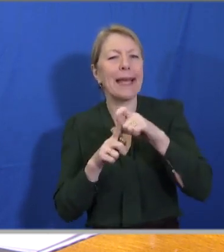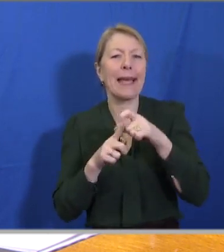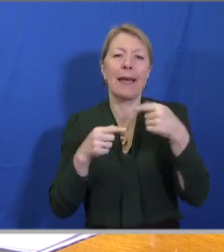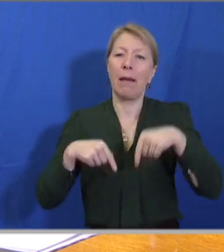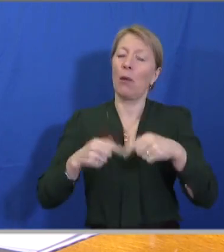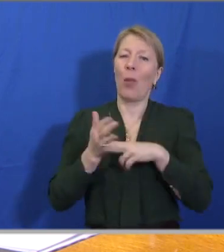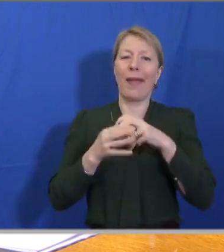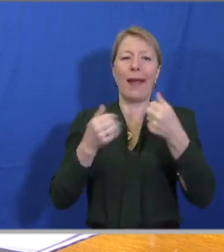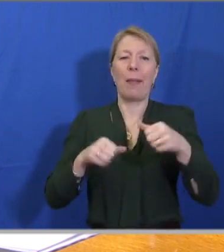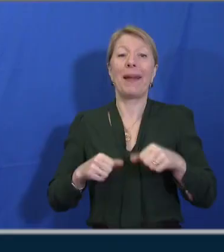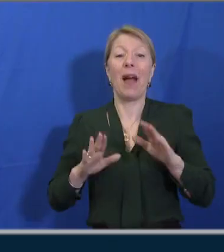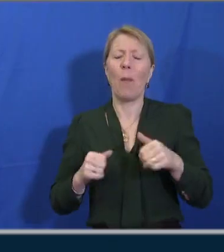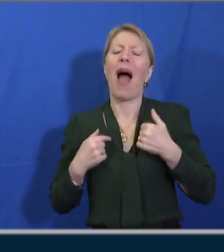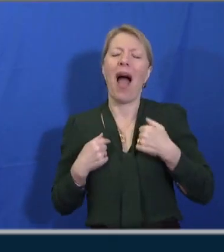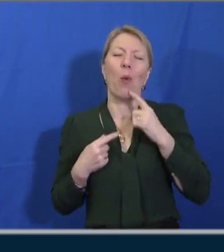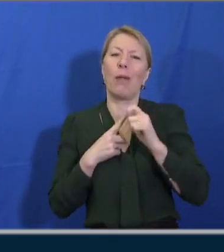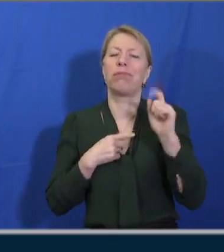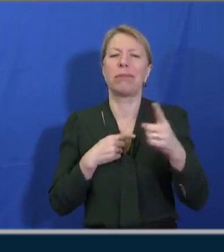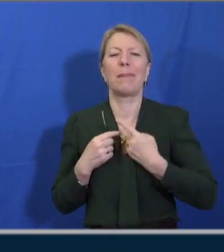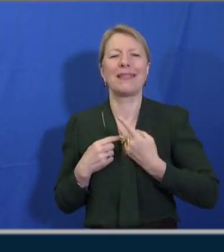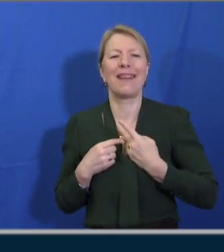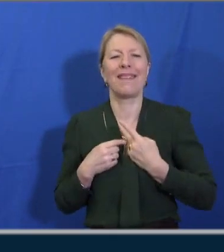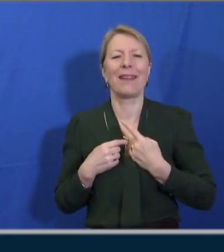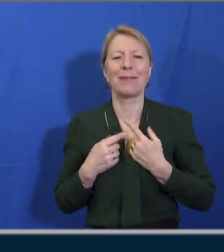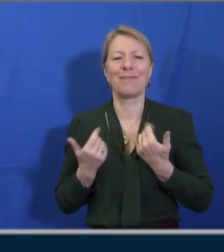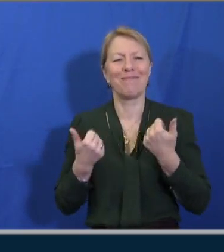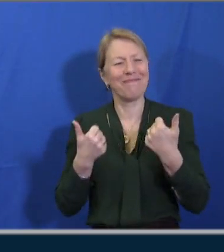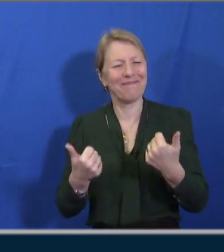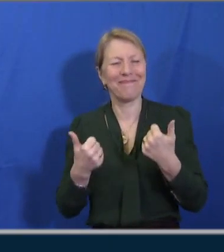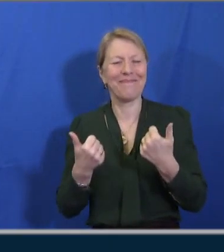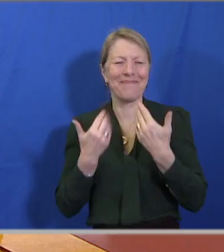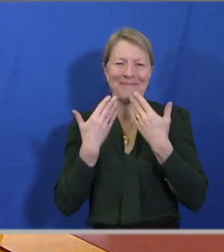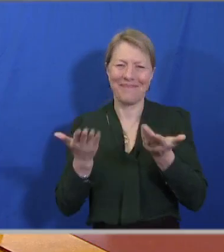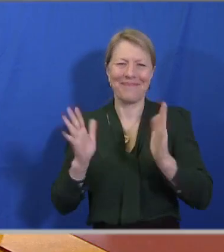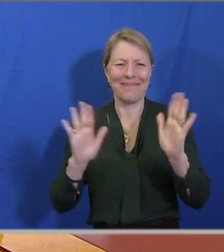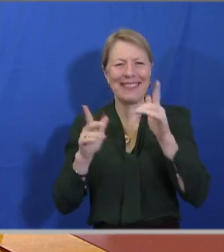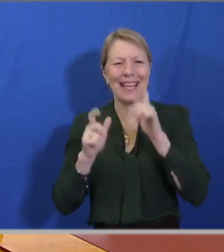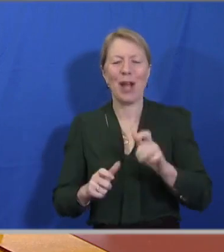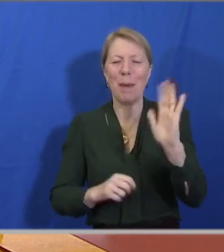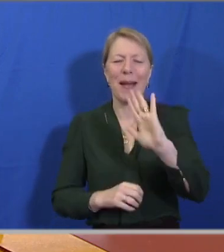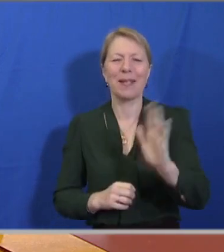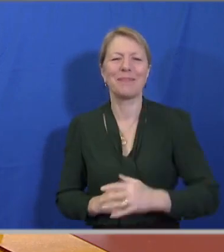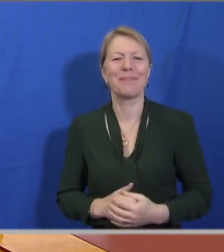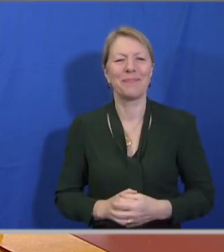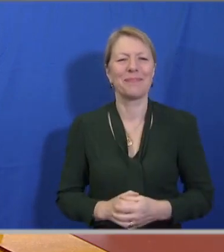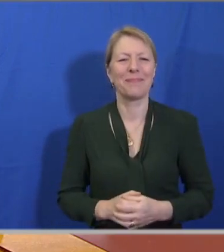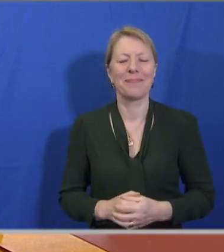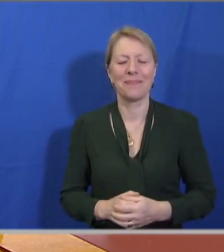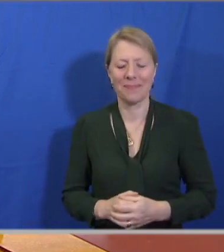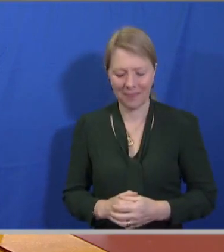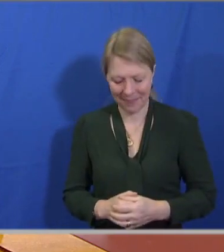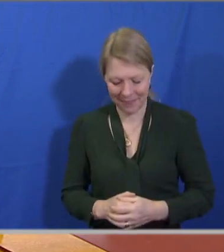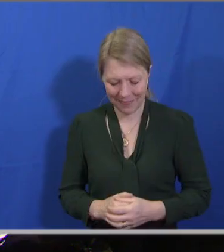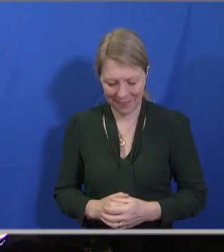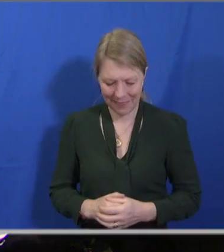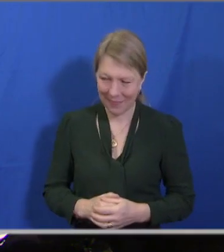on to the department via the clerk. But listen, Goramila Mayagov, Big Islam, please take care. Thank you. Well done. Well done.